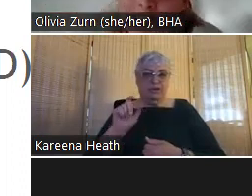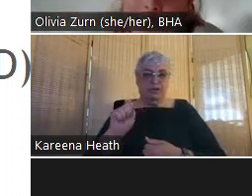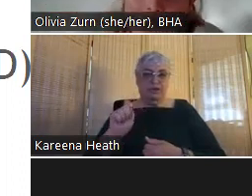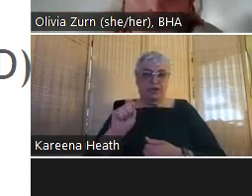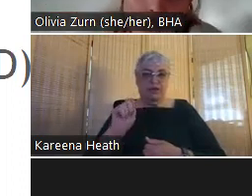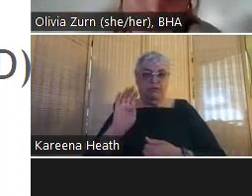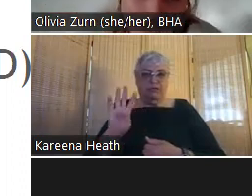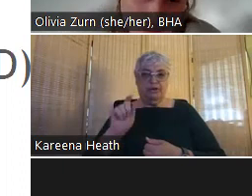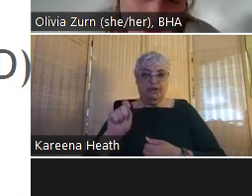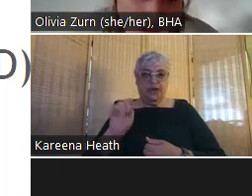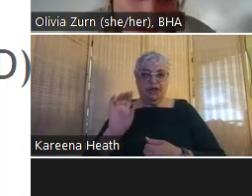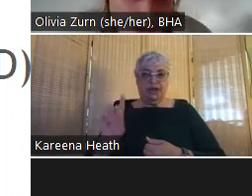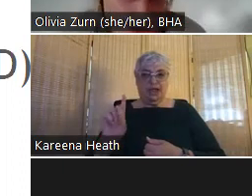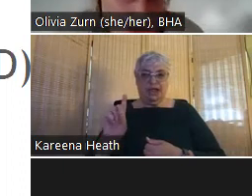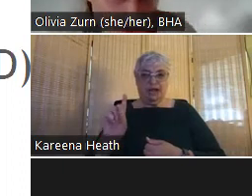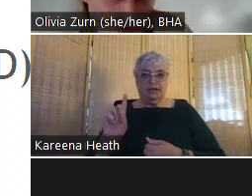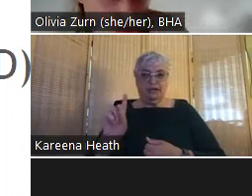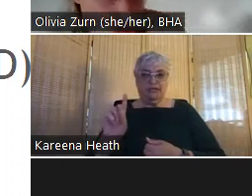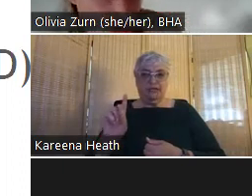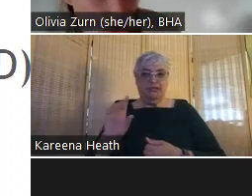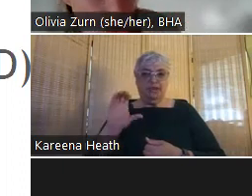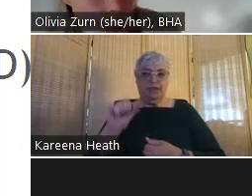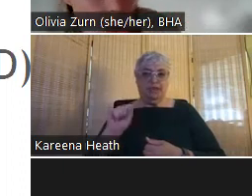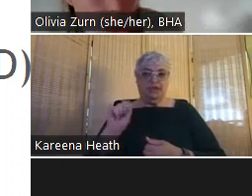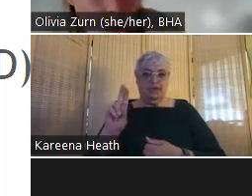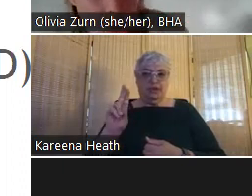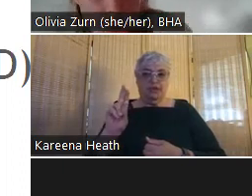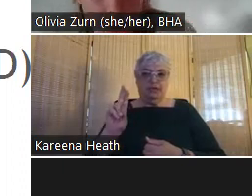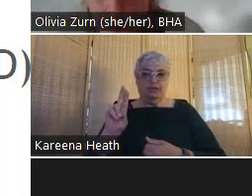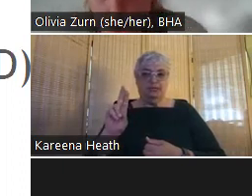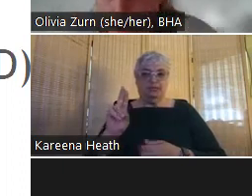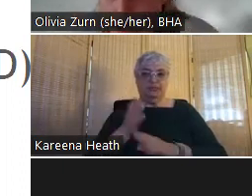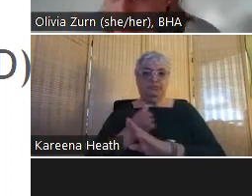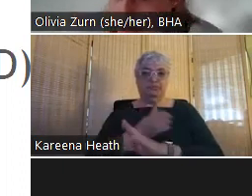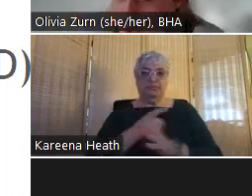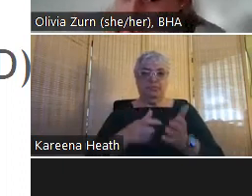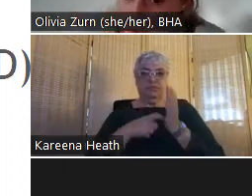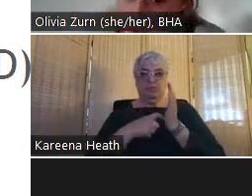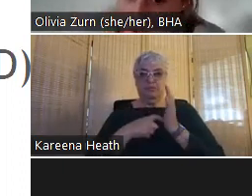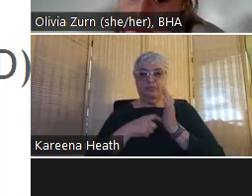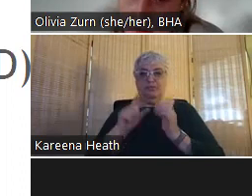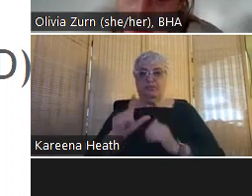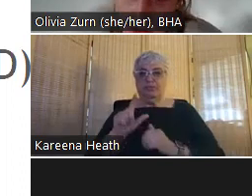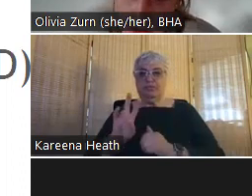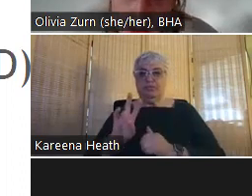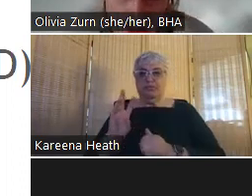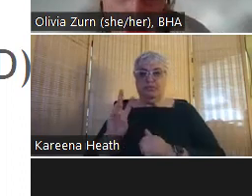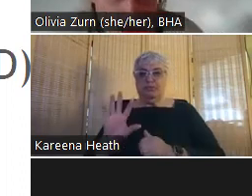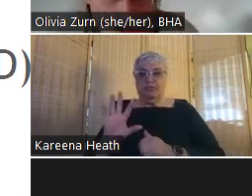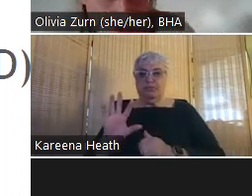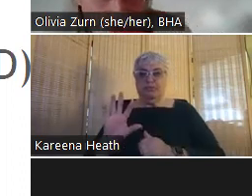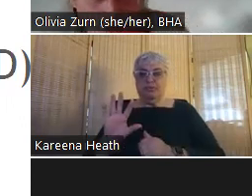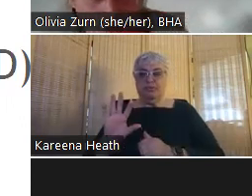21.400.4.d. So CSUs were previously required to be 2765